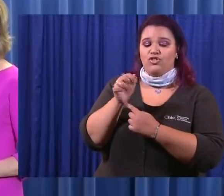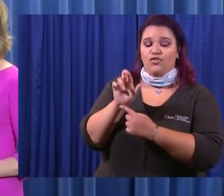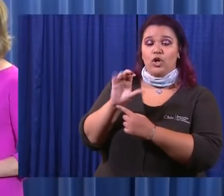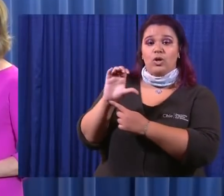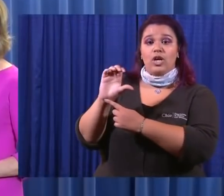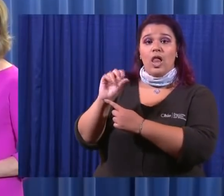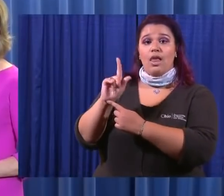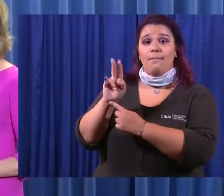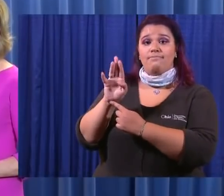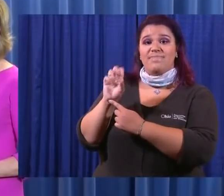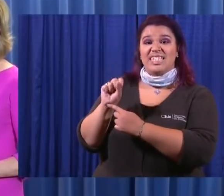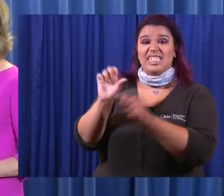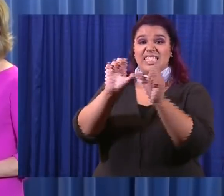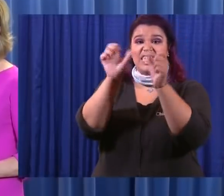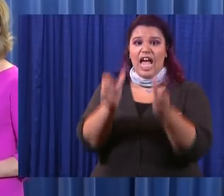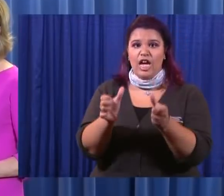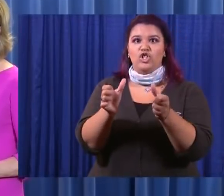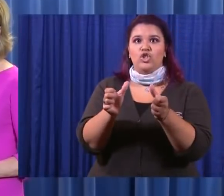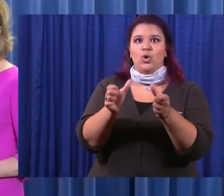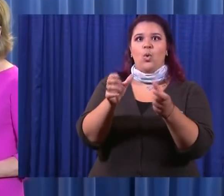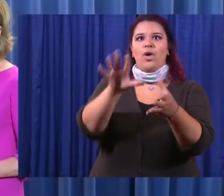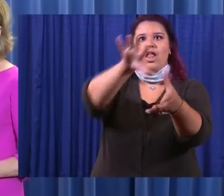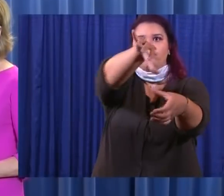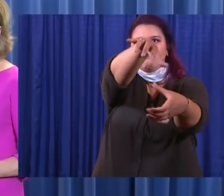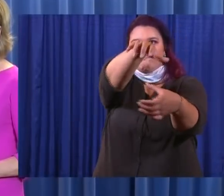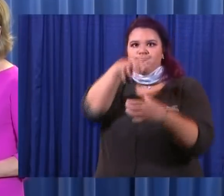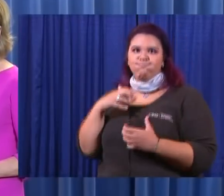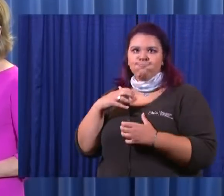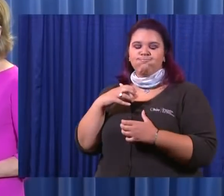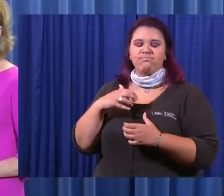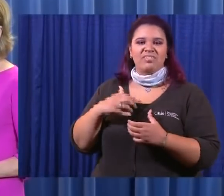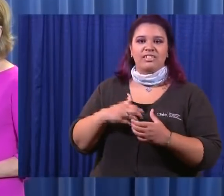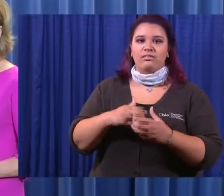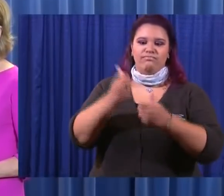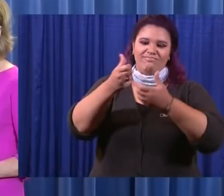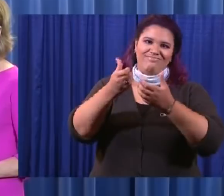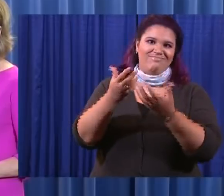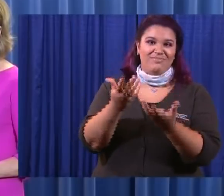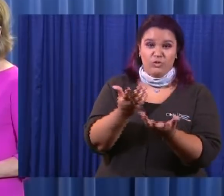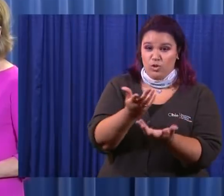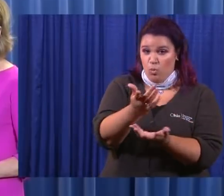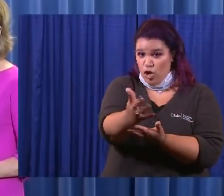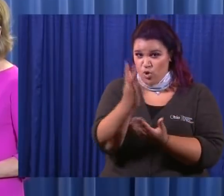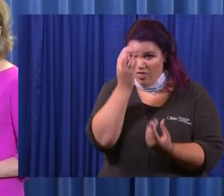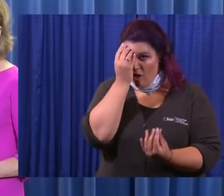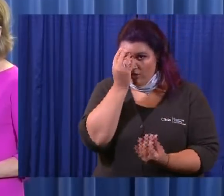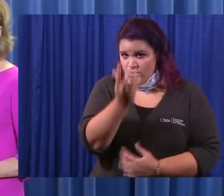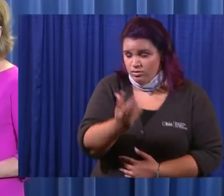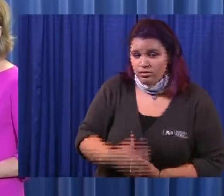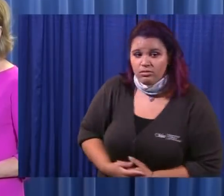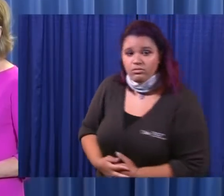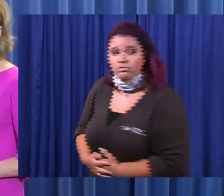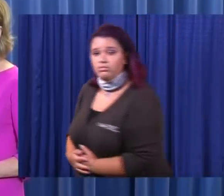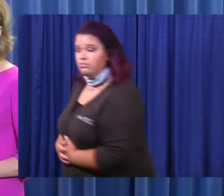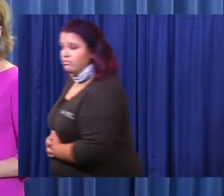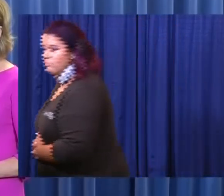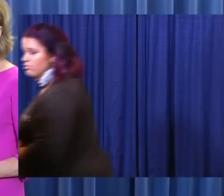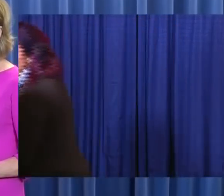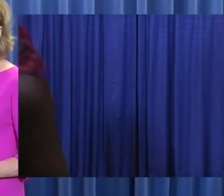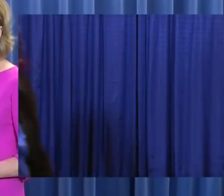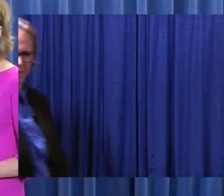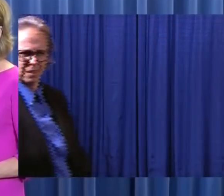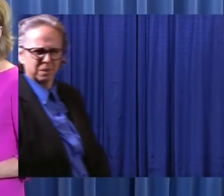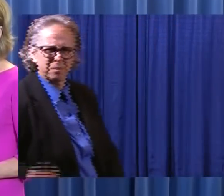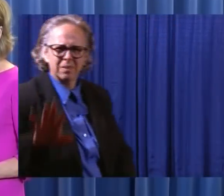Well, Kevin, I guess I would ask you, what specifically do you want? I mean, we've provided a lot